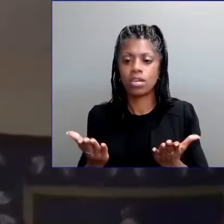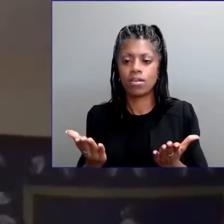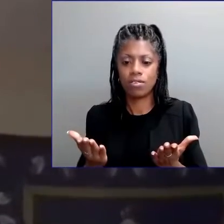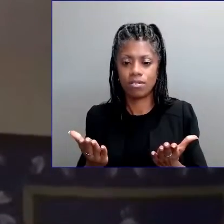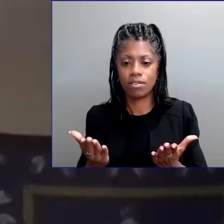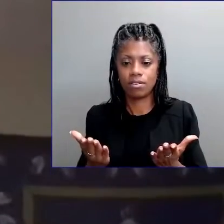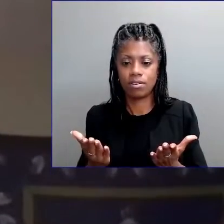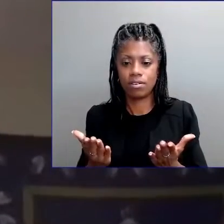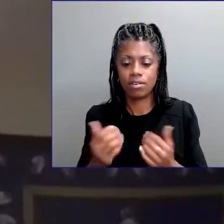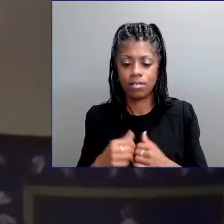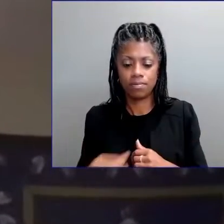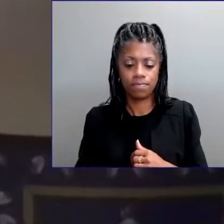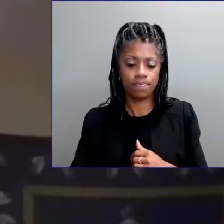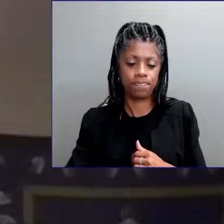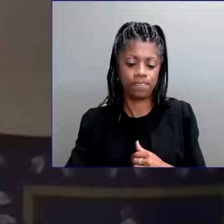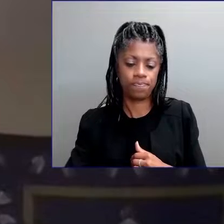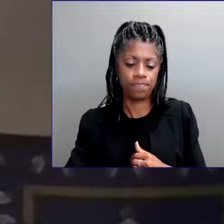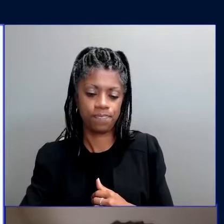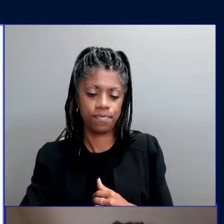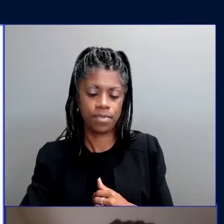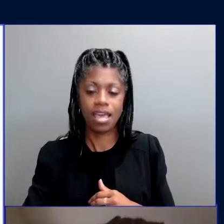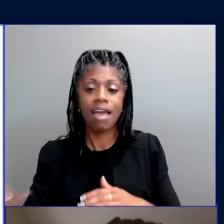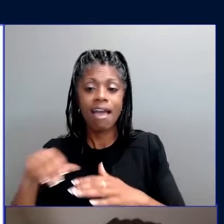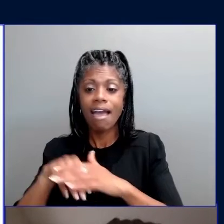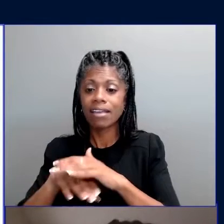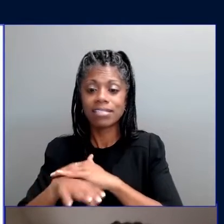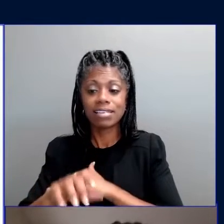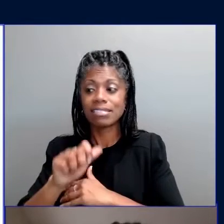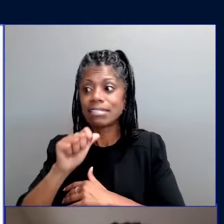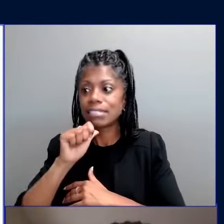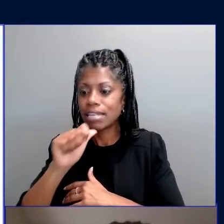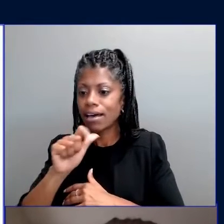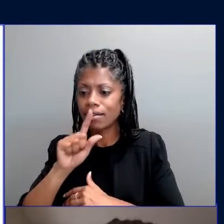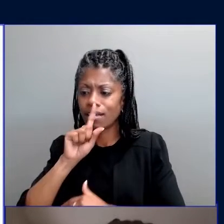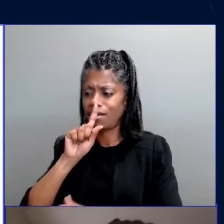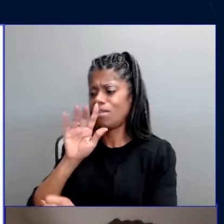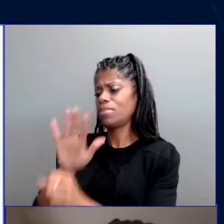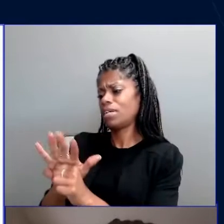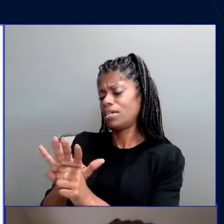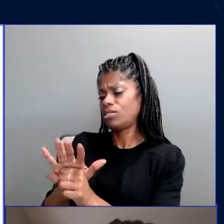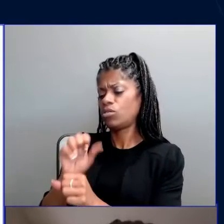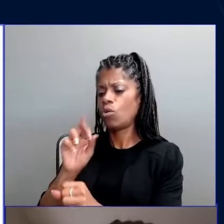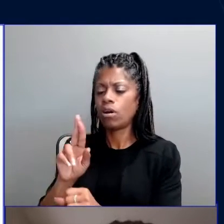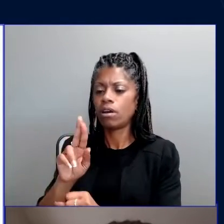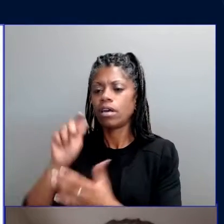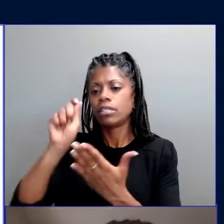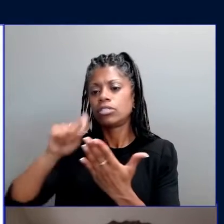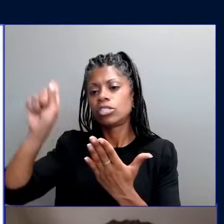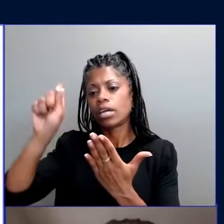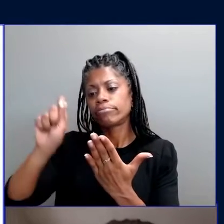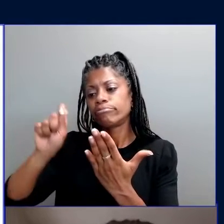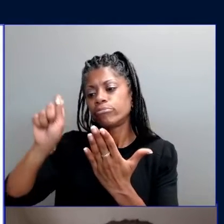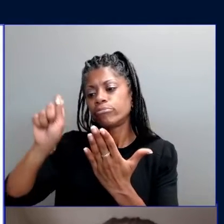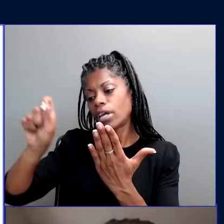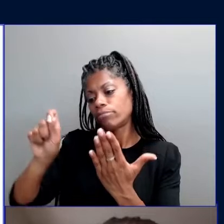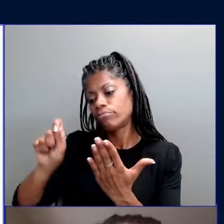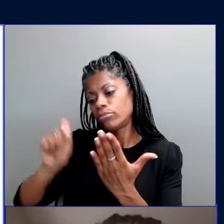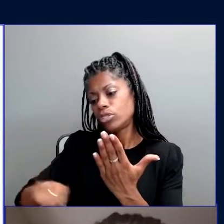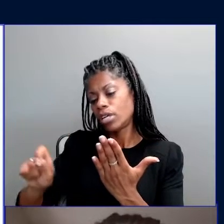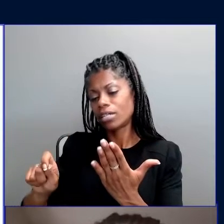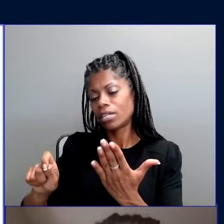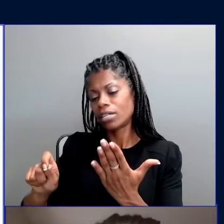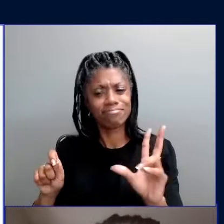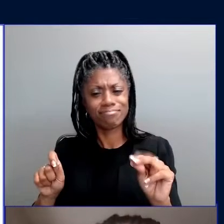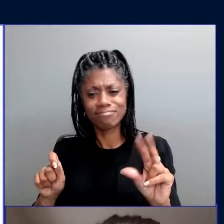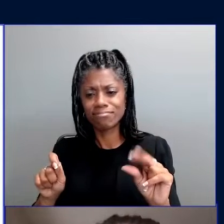Access is not an obligation, a checklist, or a good deed. It's our collective moral